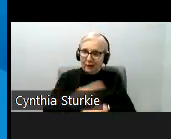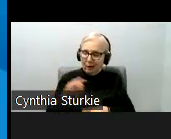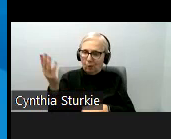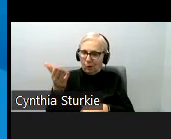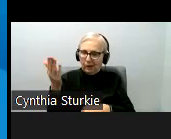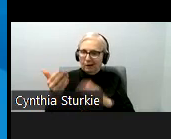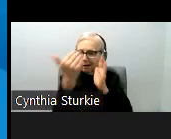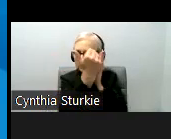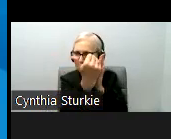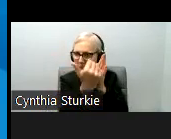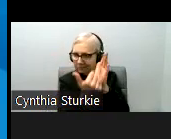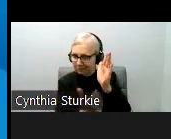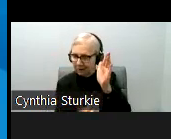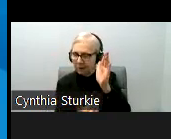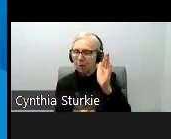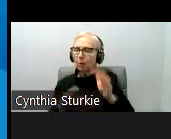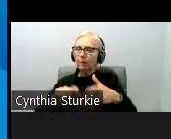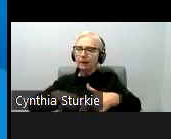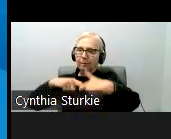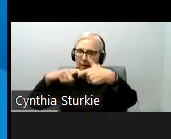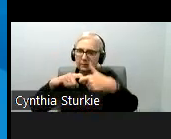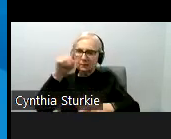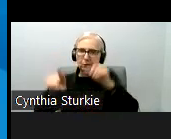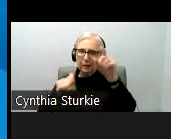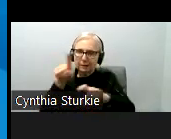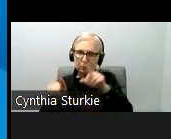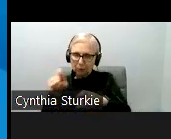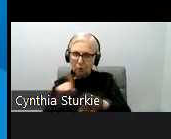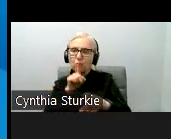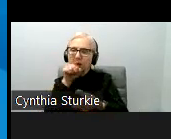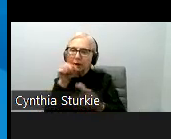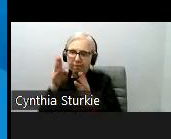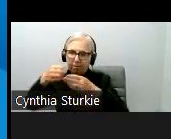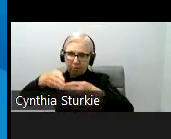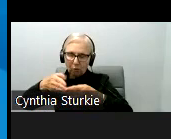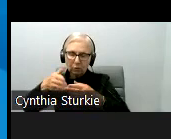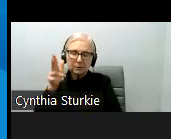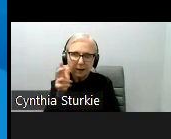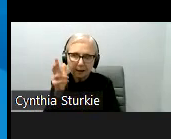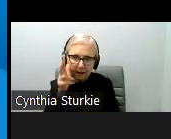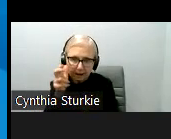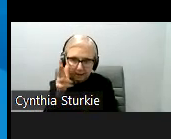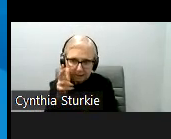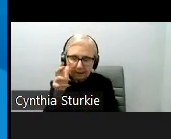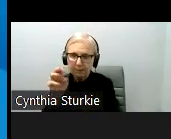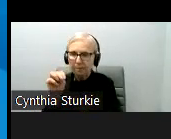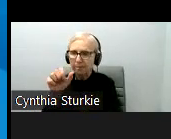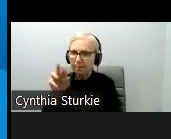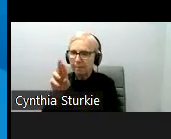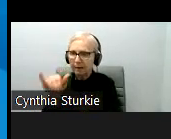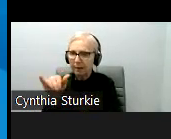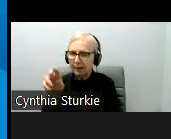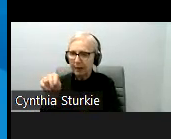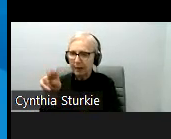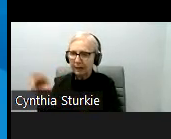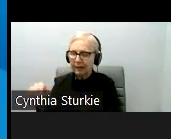through content, we will be pausing to ask questions and really focus on listening. Mariana has dropped registration